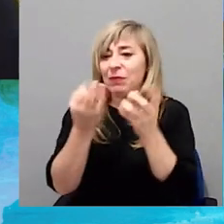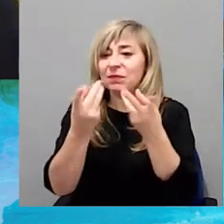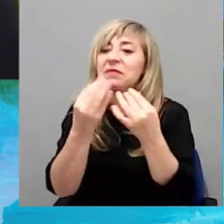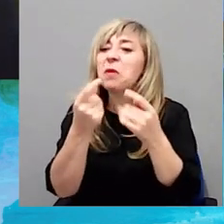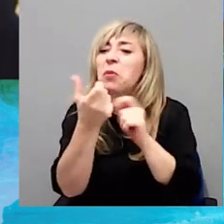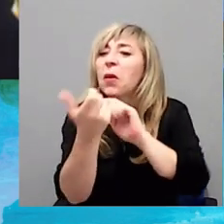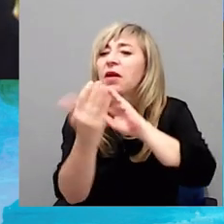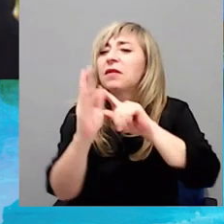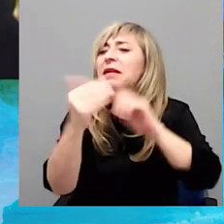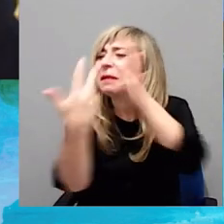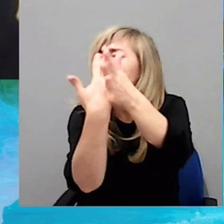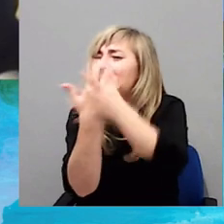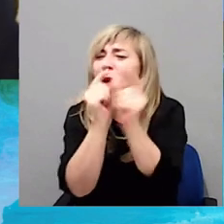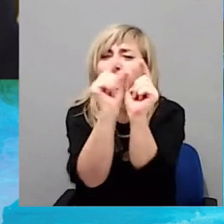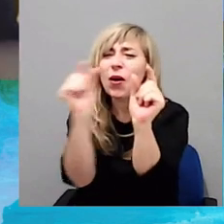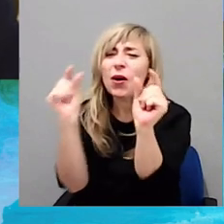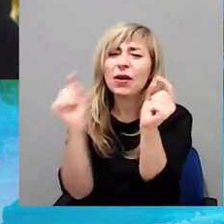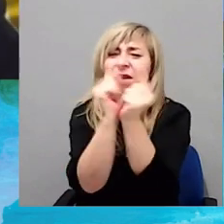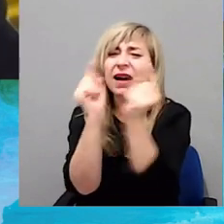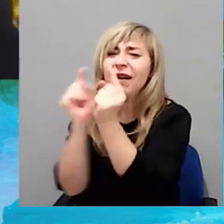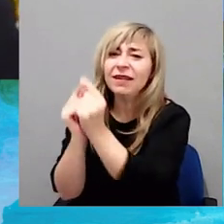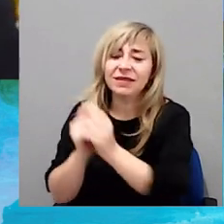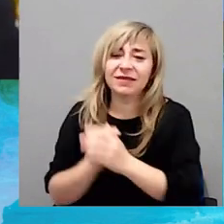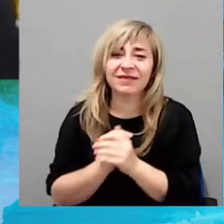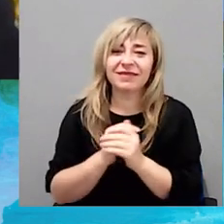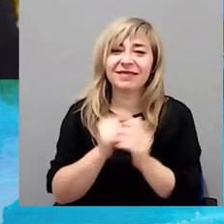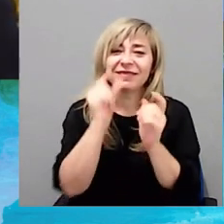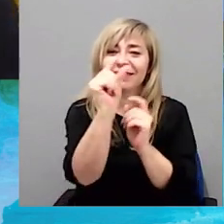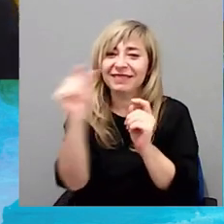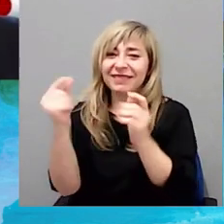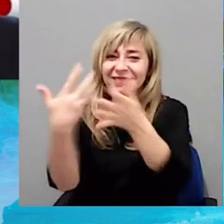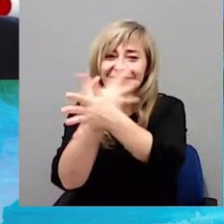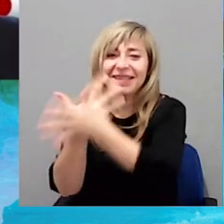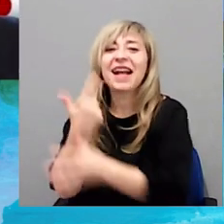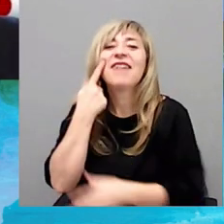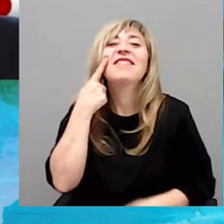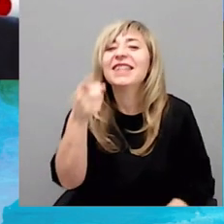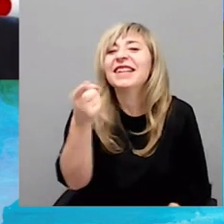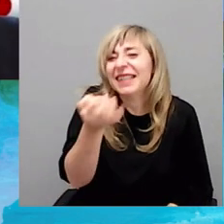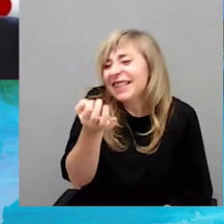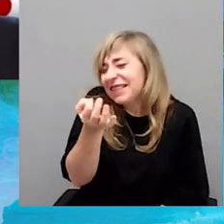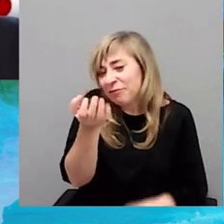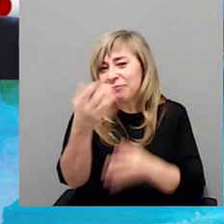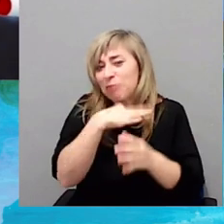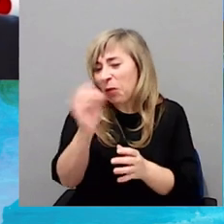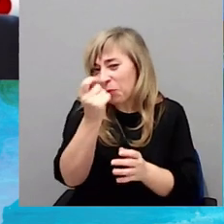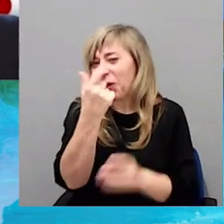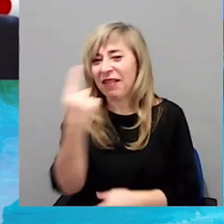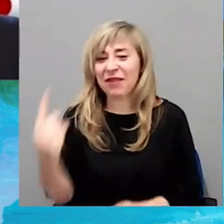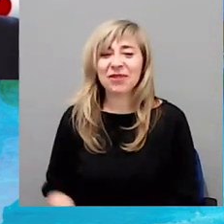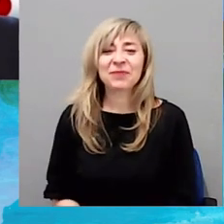otherwise we'll run out of time. But I would like to know how that process works and how would you like things to work in this